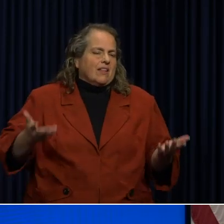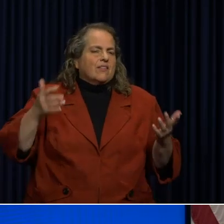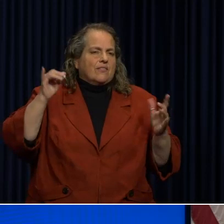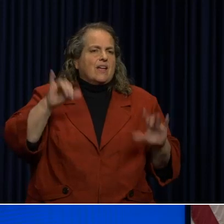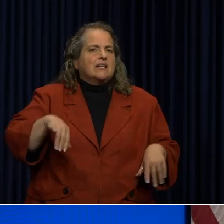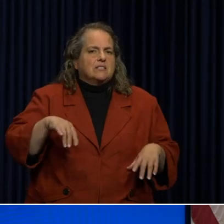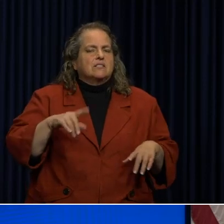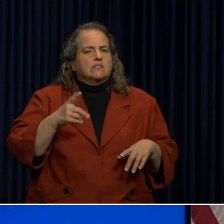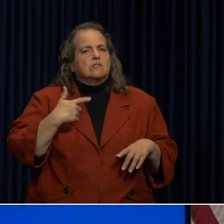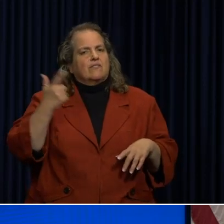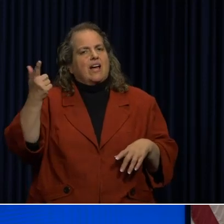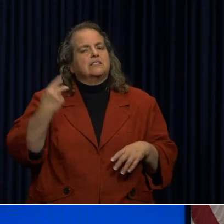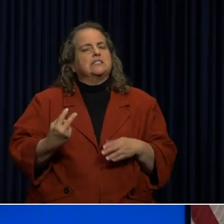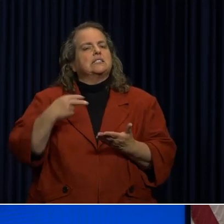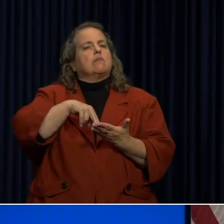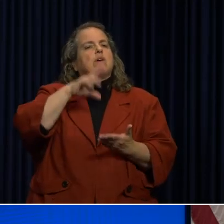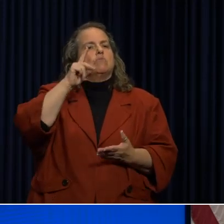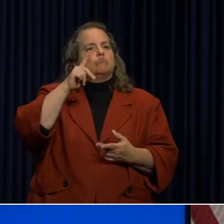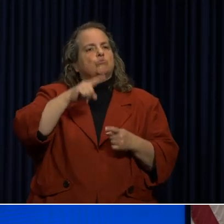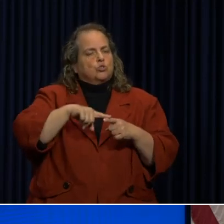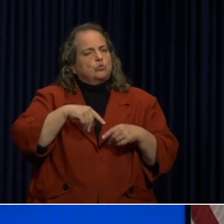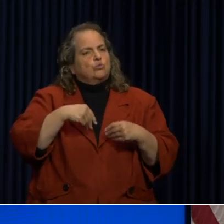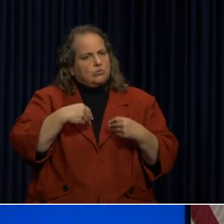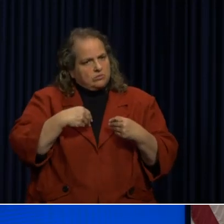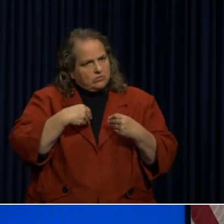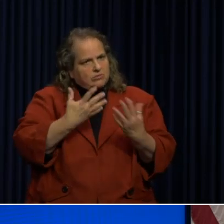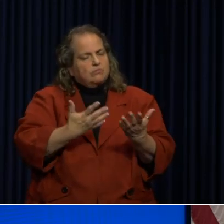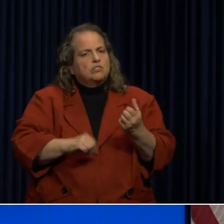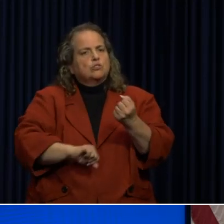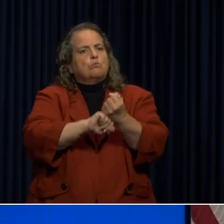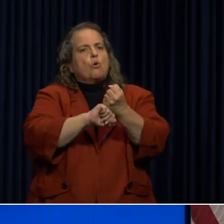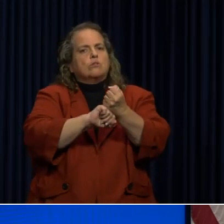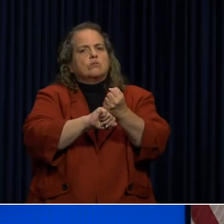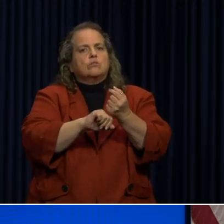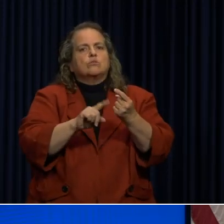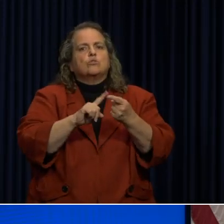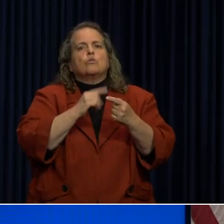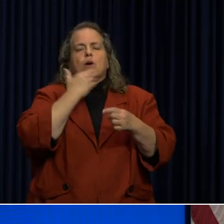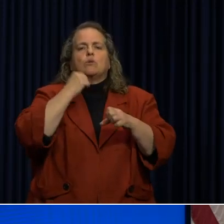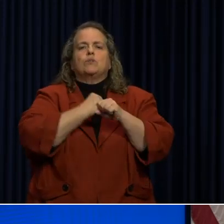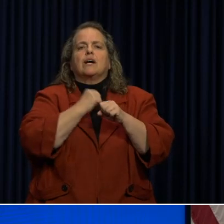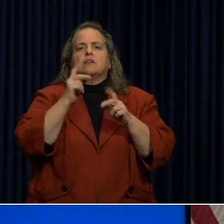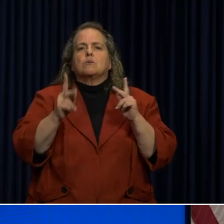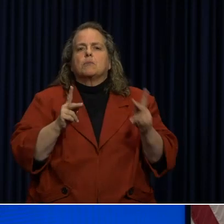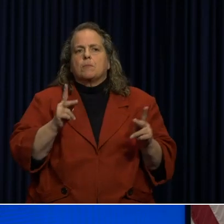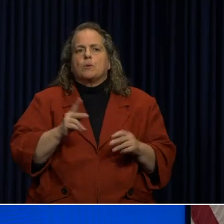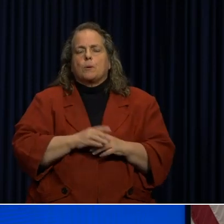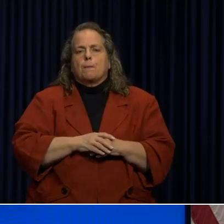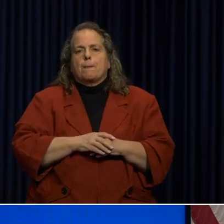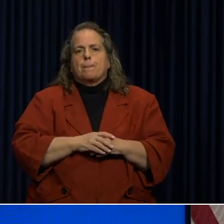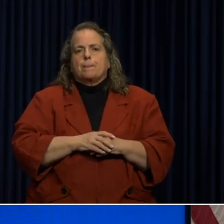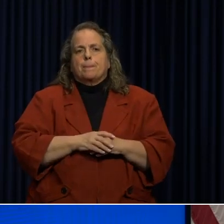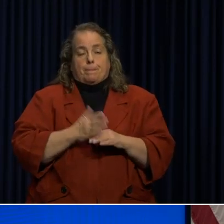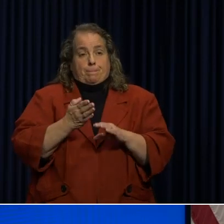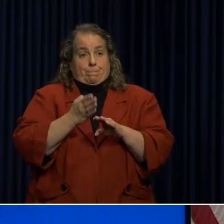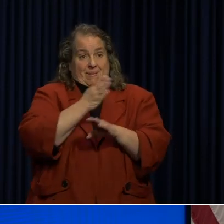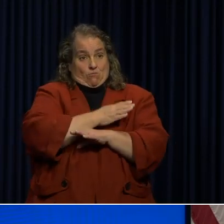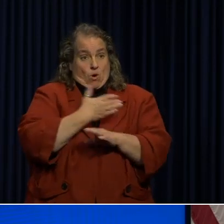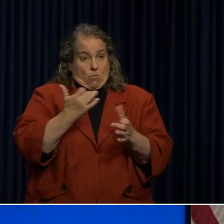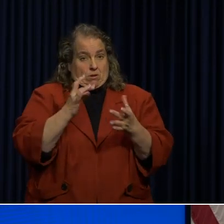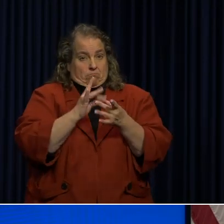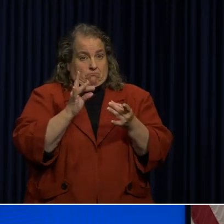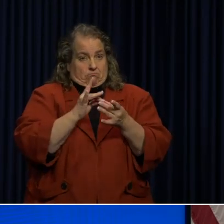protect people through this donation. Before we get to the numbers, what we know